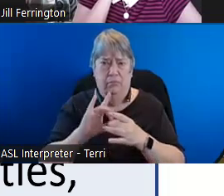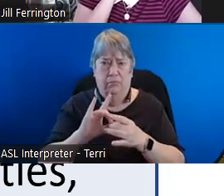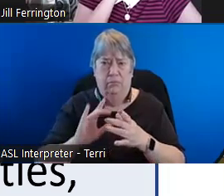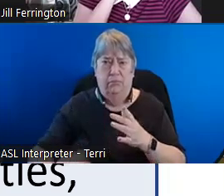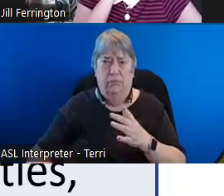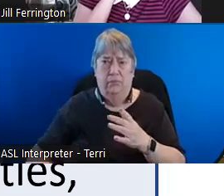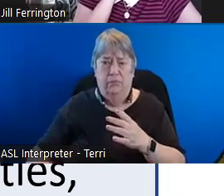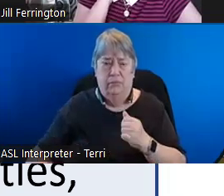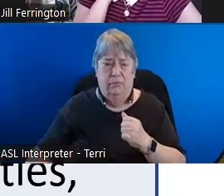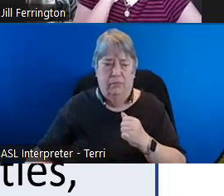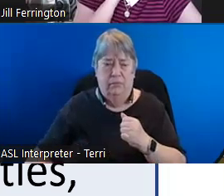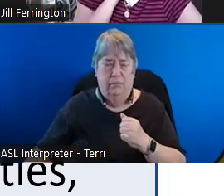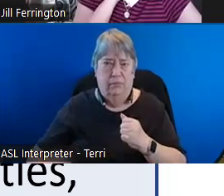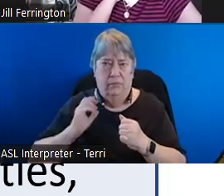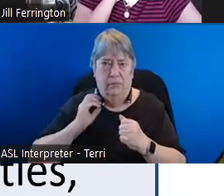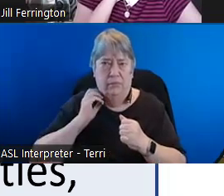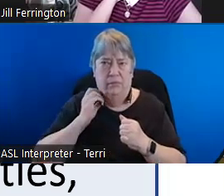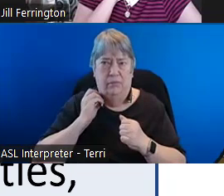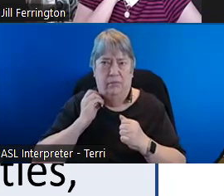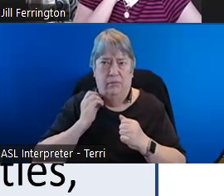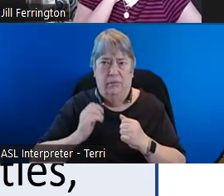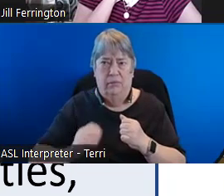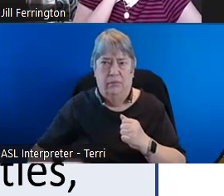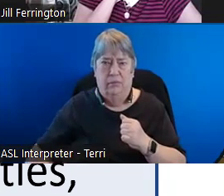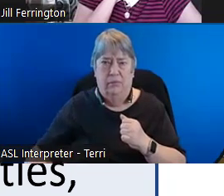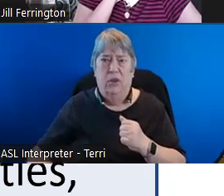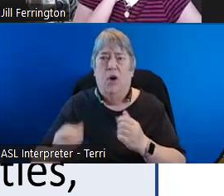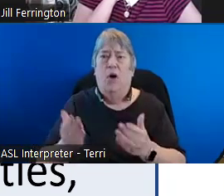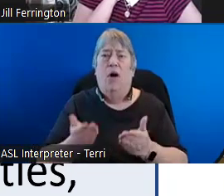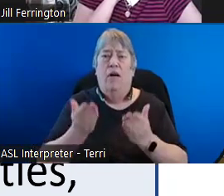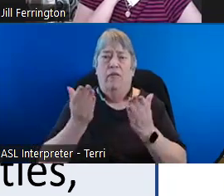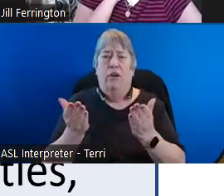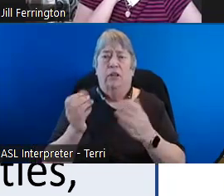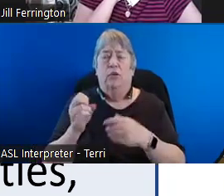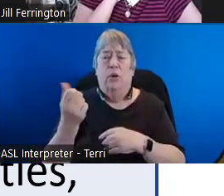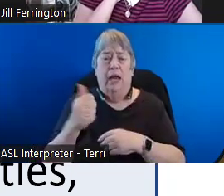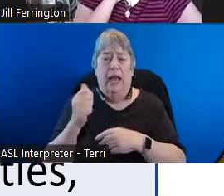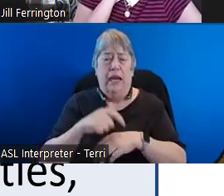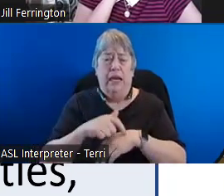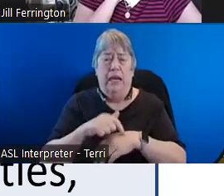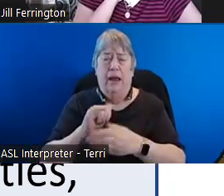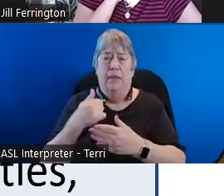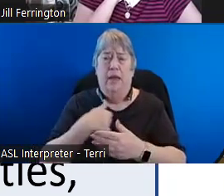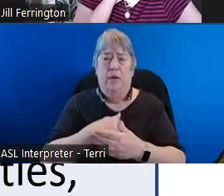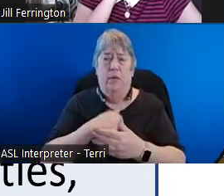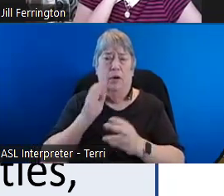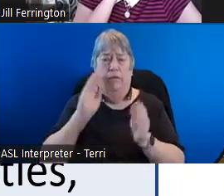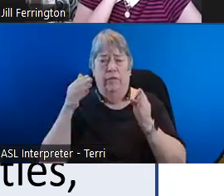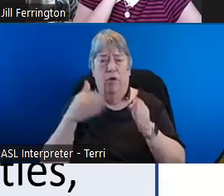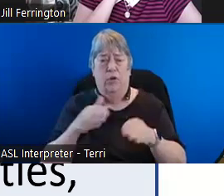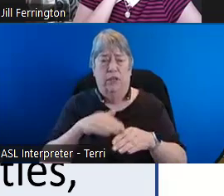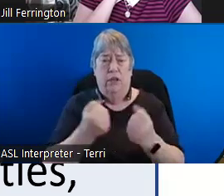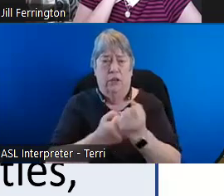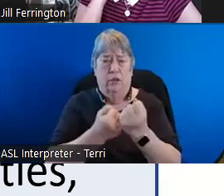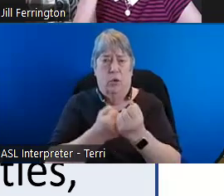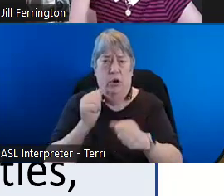up oftentimes with employment types of offerings, or anytime that we're focused in on supported employment. And that is